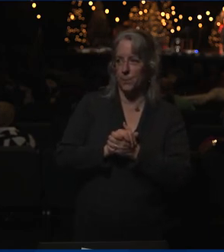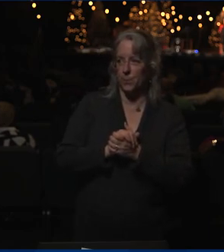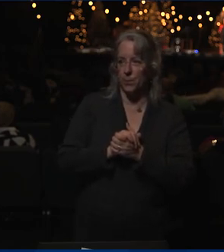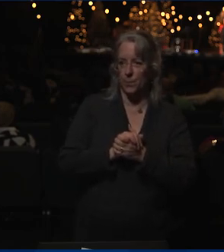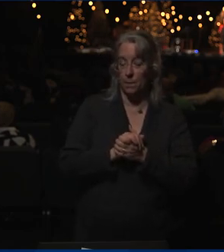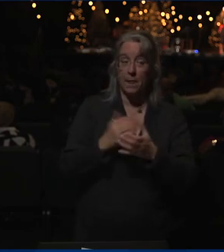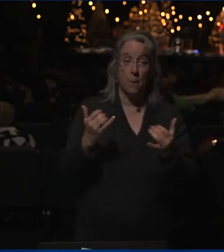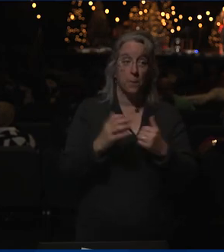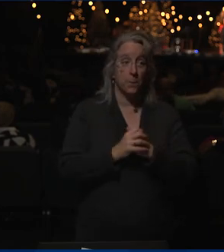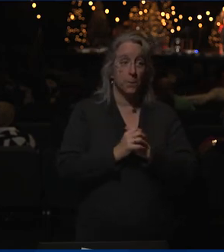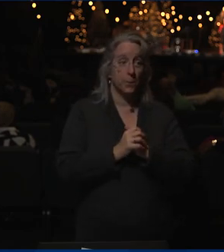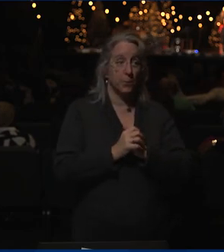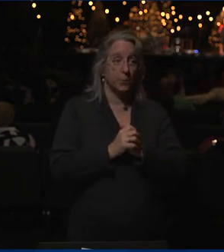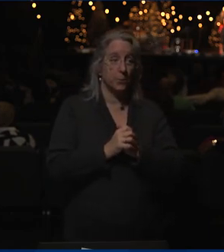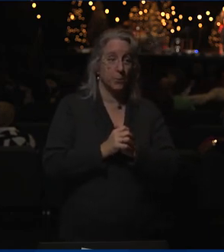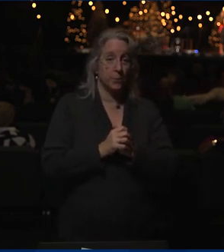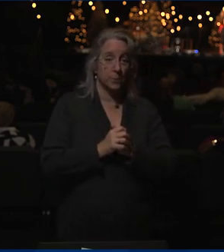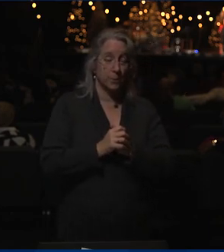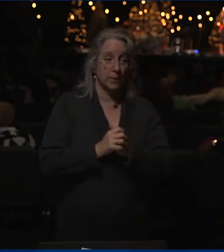Now,